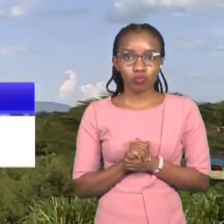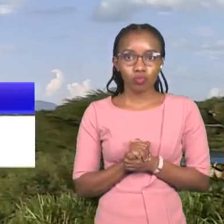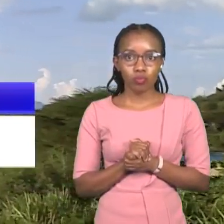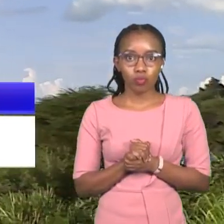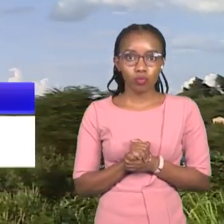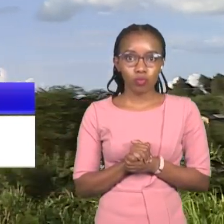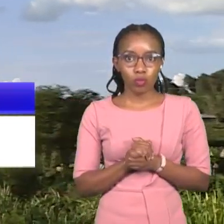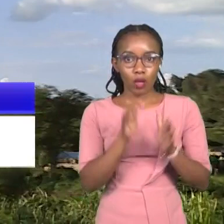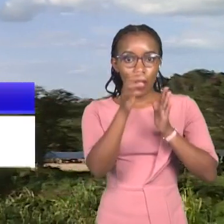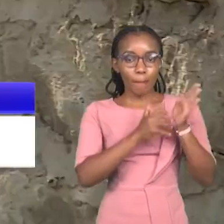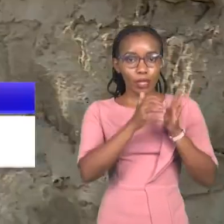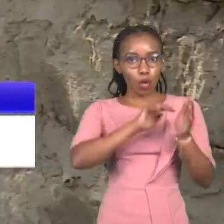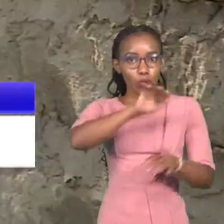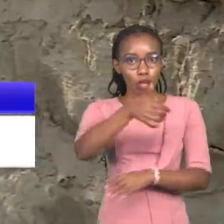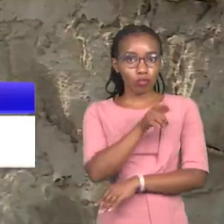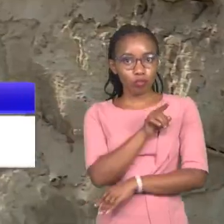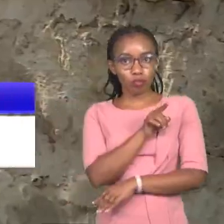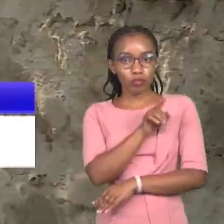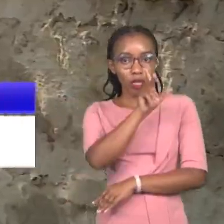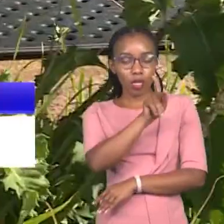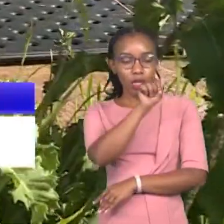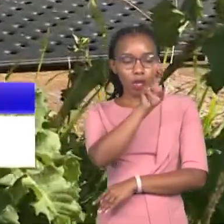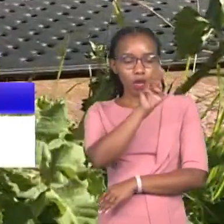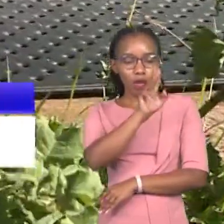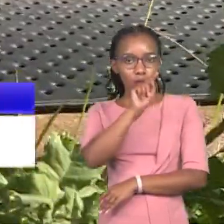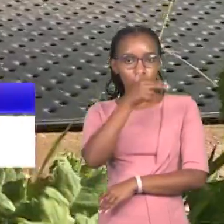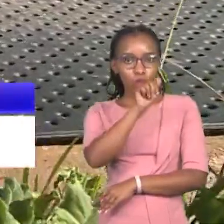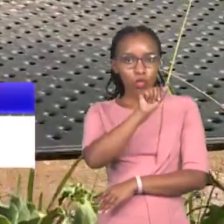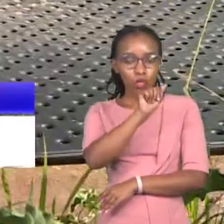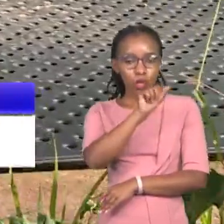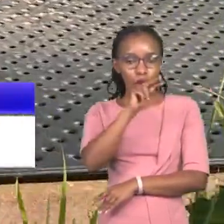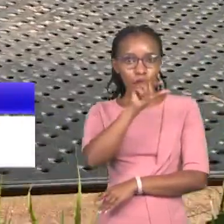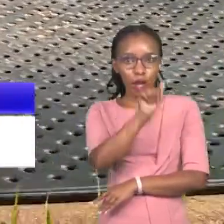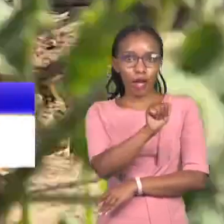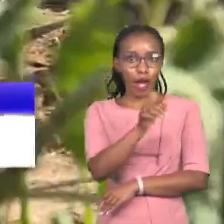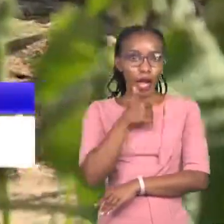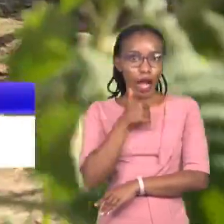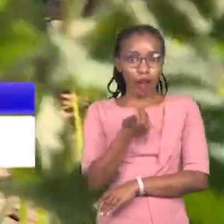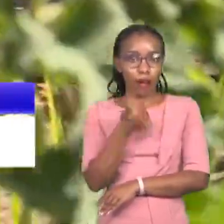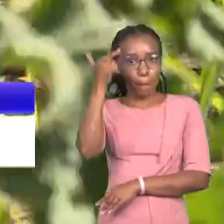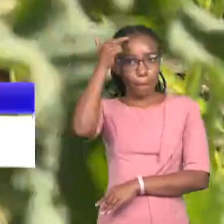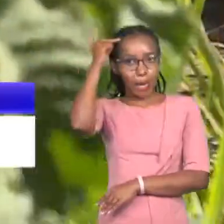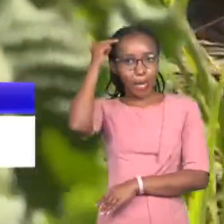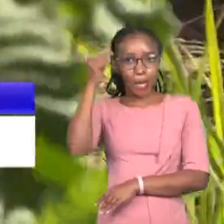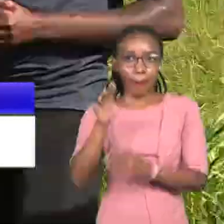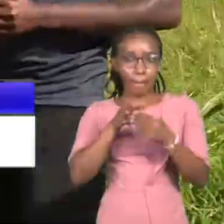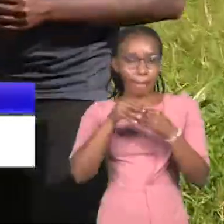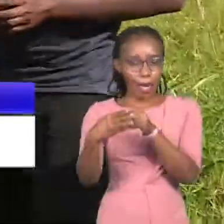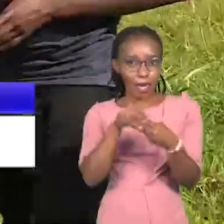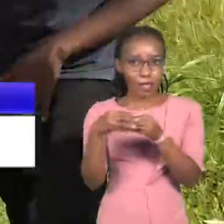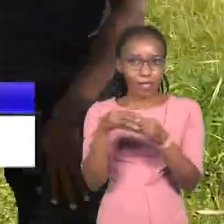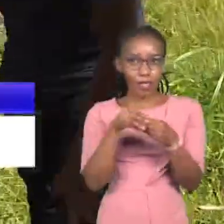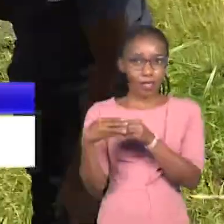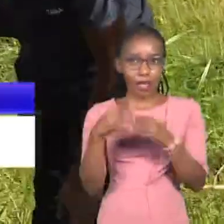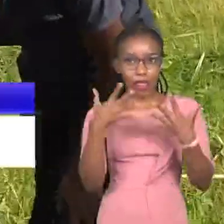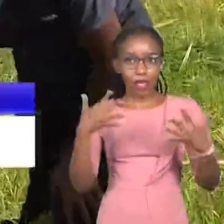At the heart of Machakos County is Kamuthanga Fish Farm, where on a concrete surface lies layers of black plastic sheets. We just